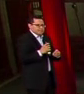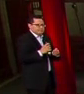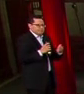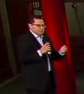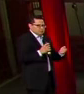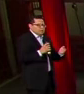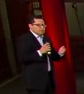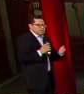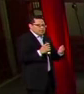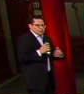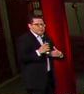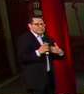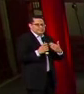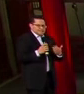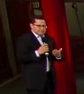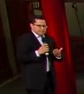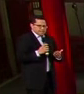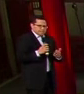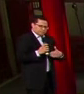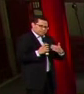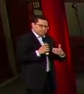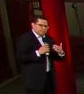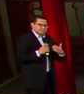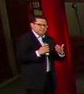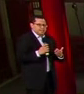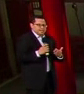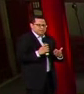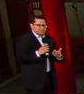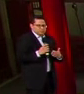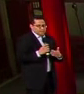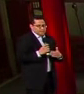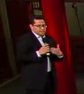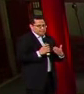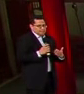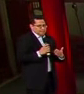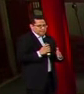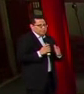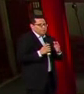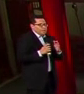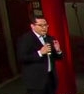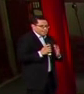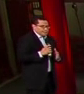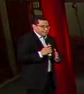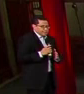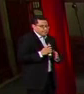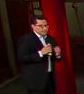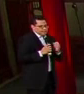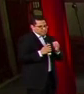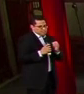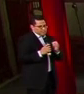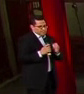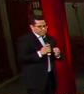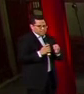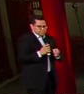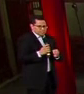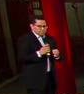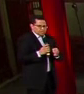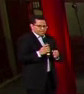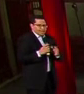space, and we also have an older group, the over 60-year-old